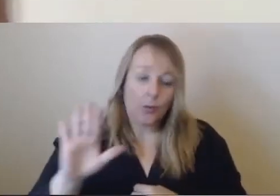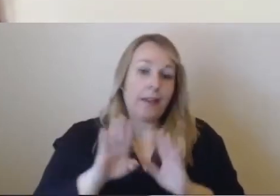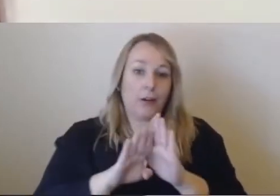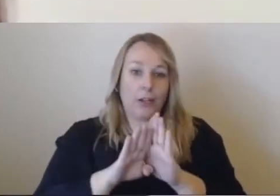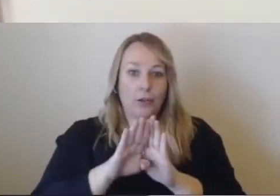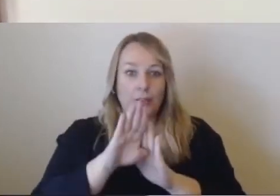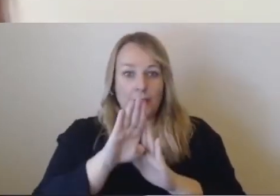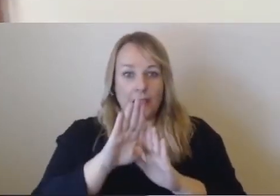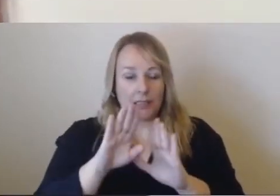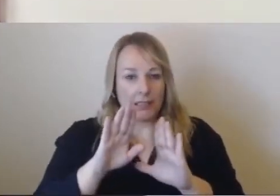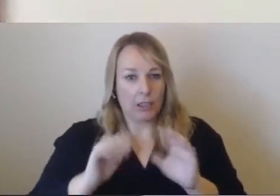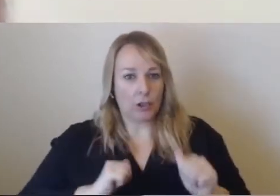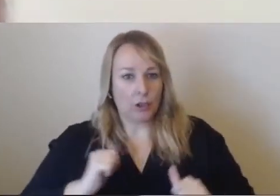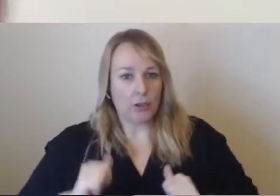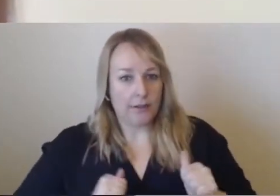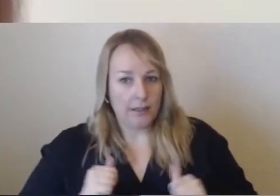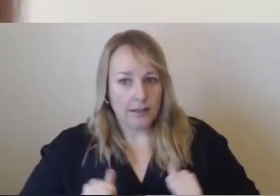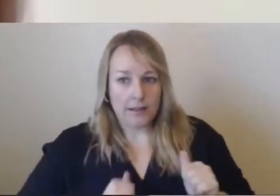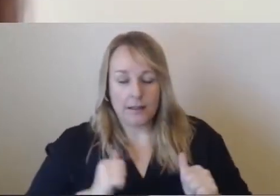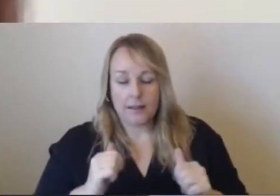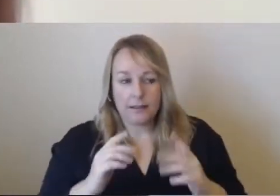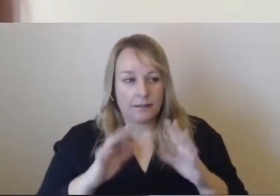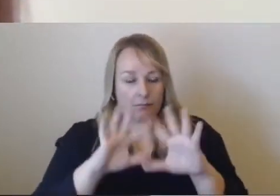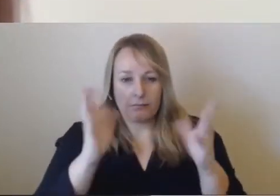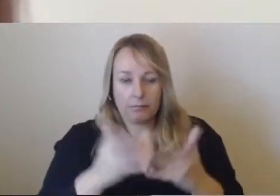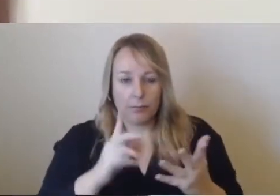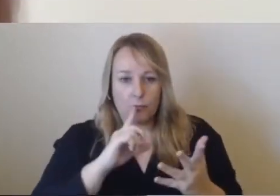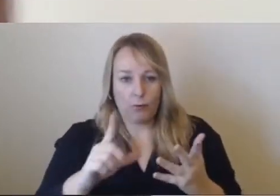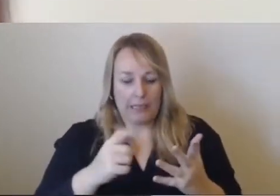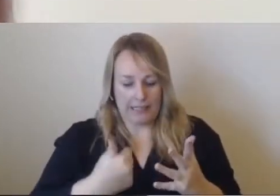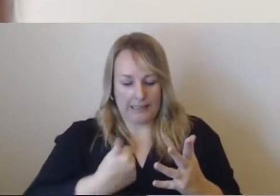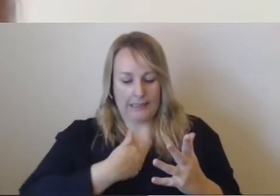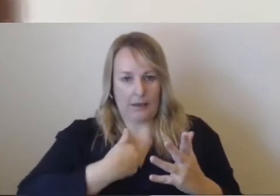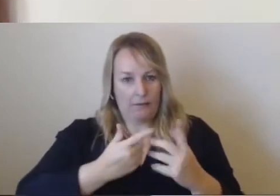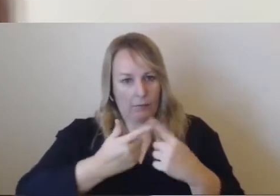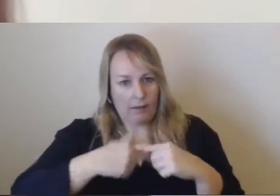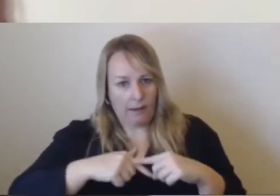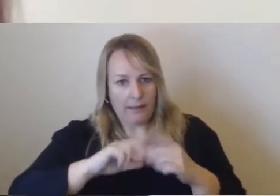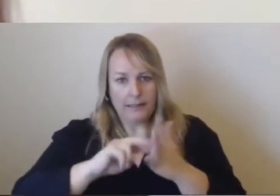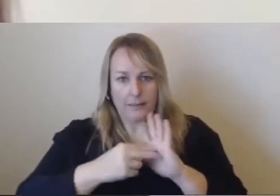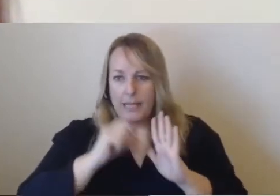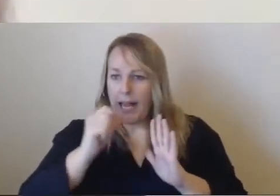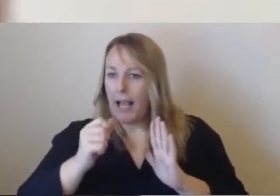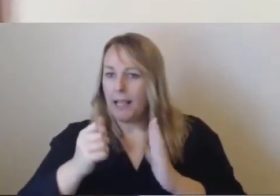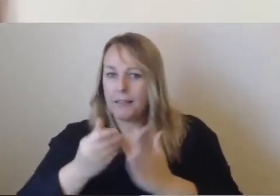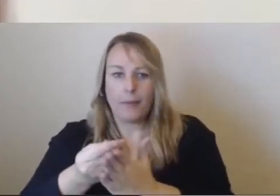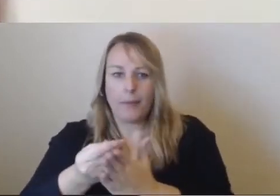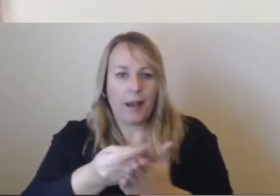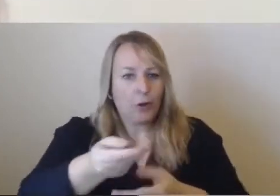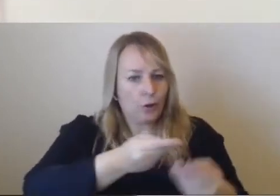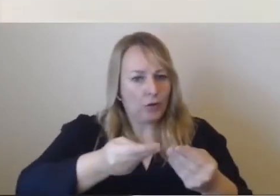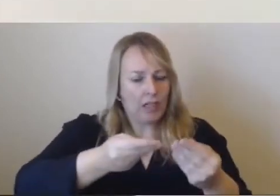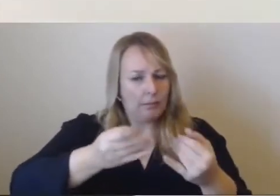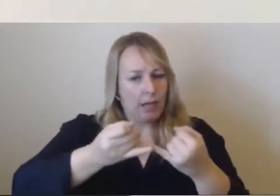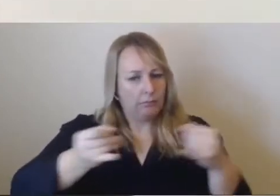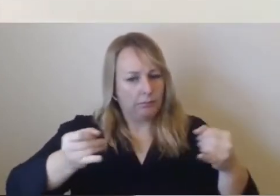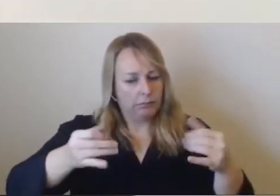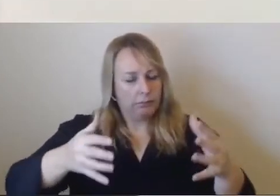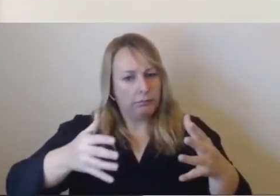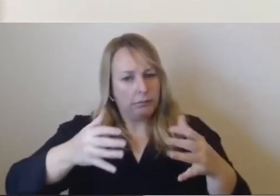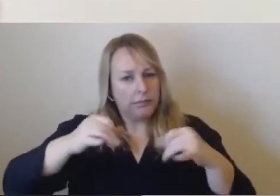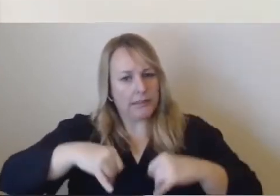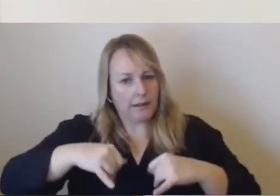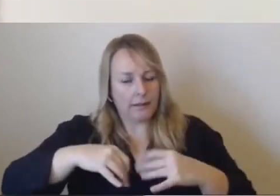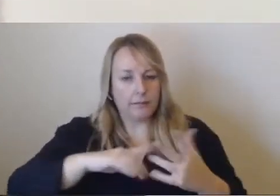punishment, nationalism, self-reliance, infringement on human rights, And then finally, it's COVID